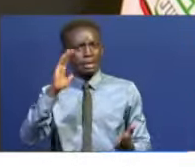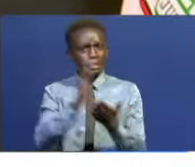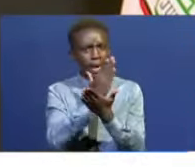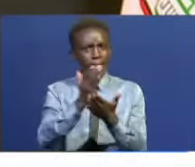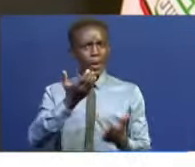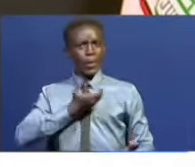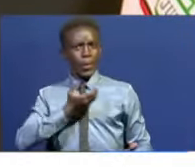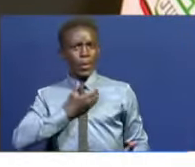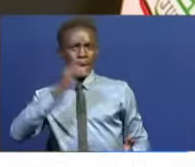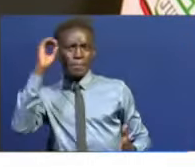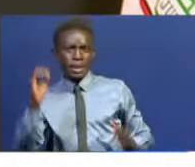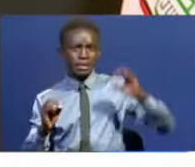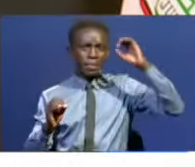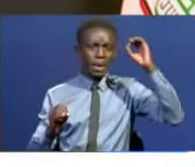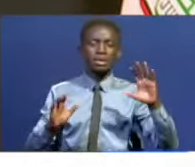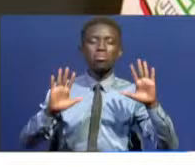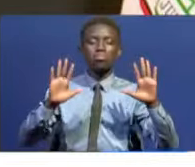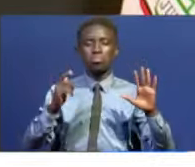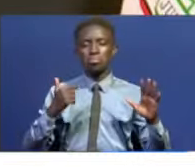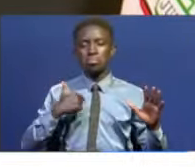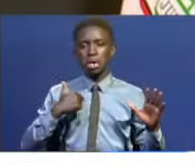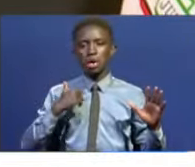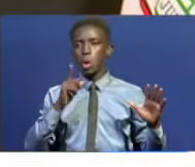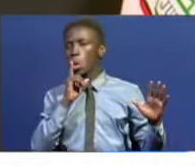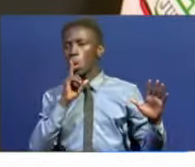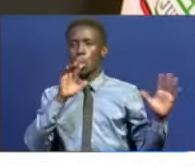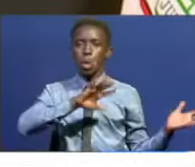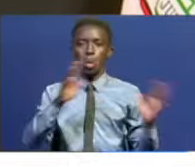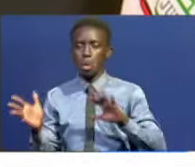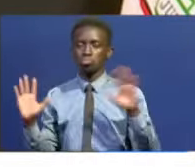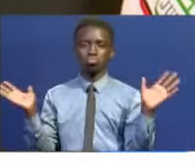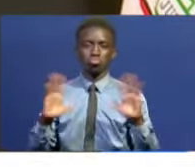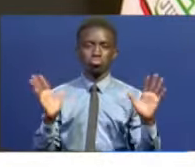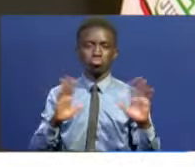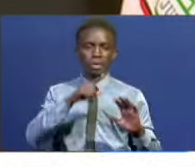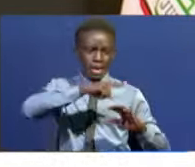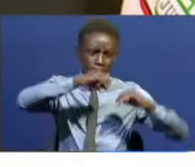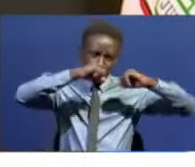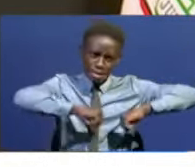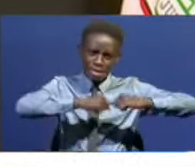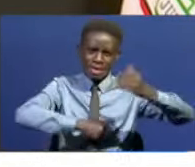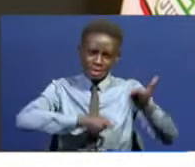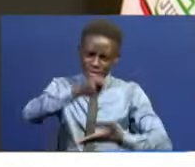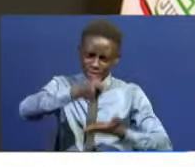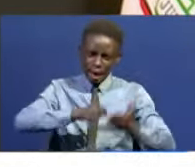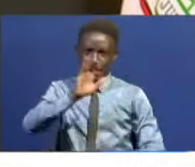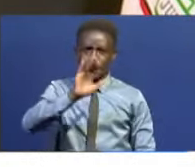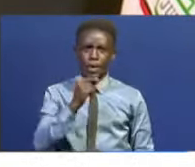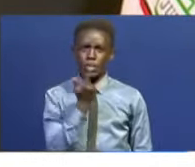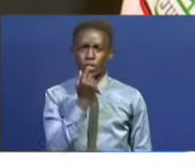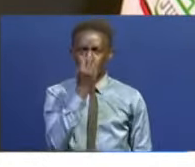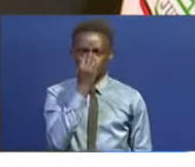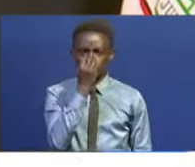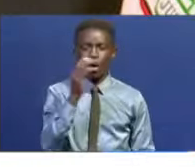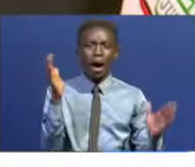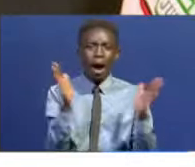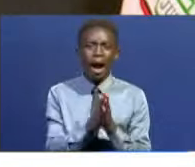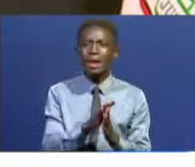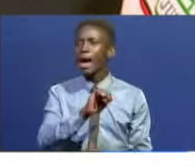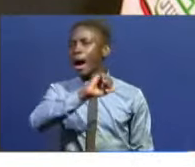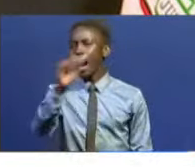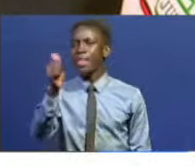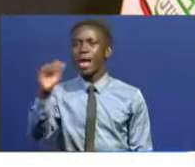Kenyans. I'm talking about this agreement that was signed by President William Ruto and almost everybody else on